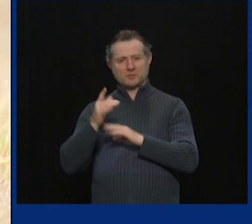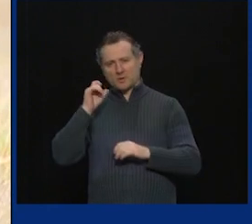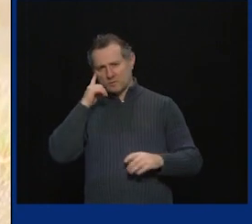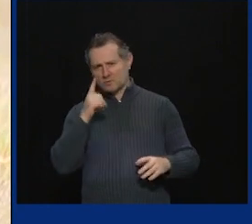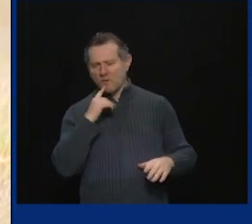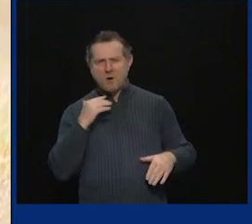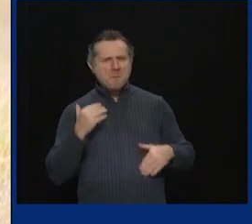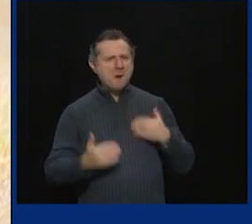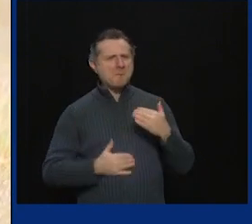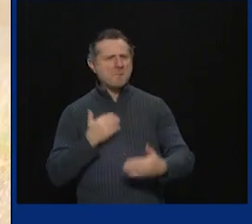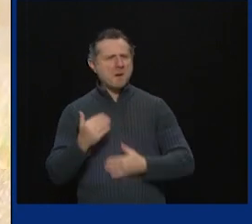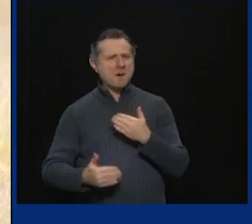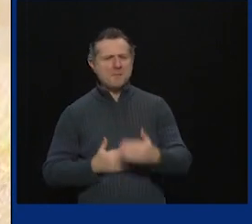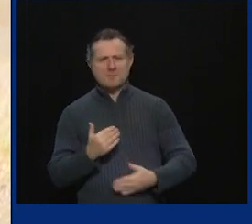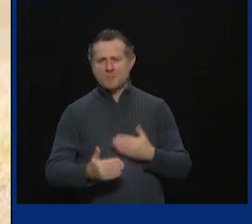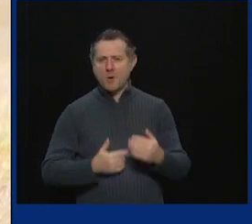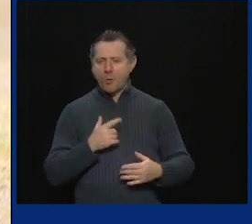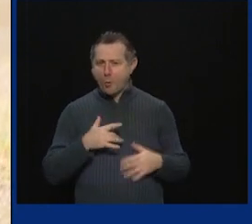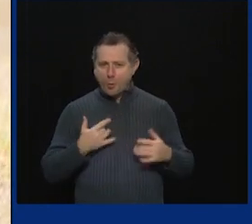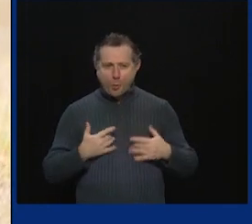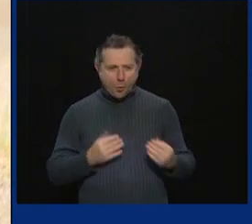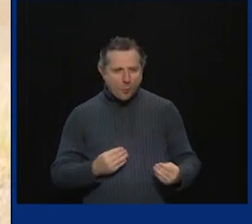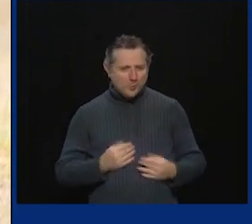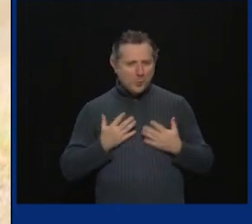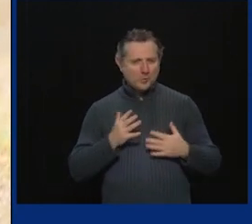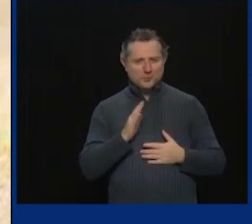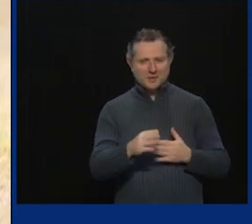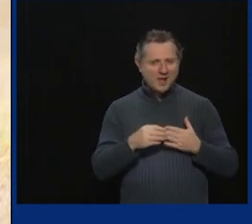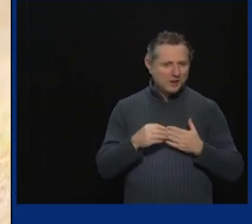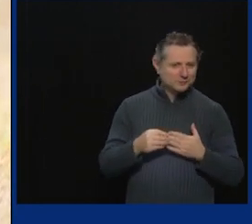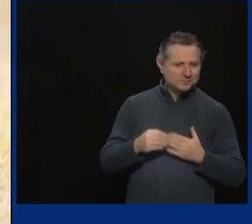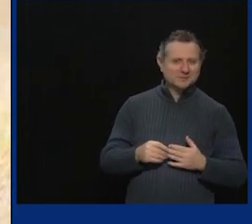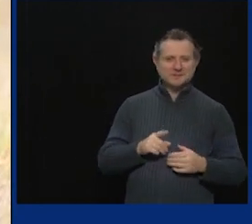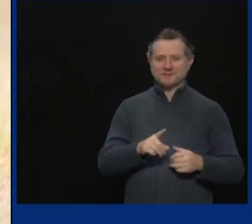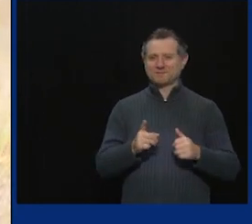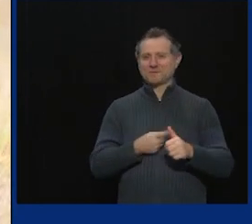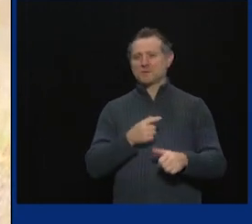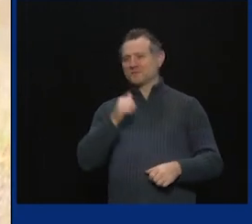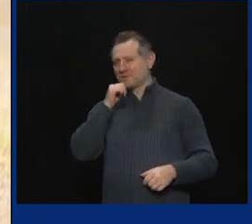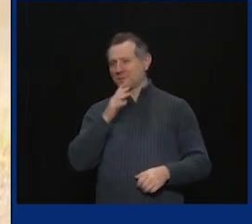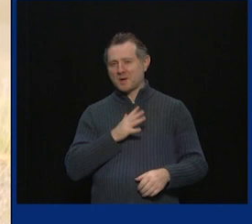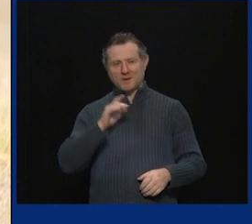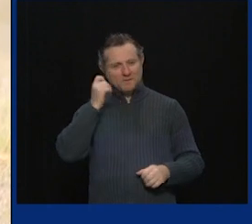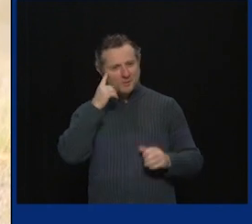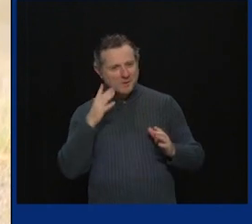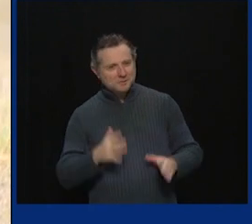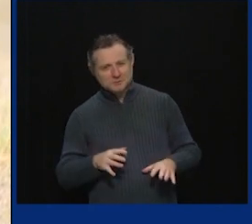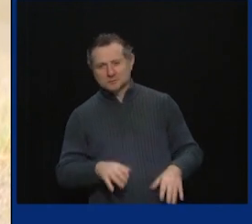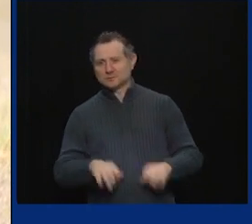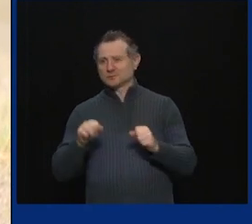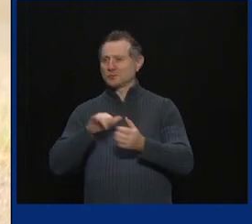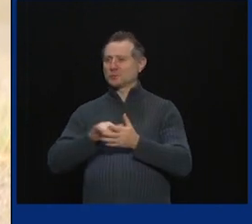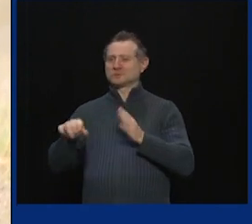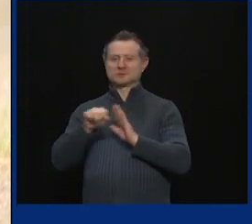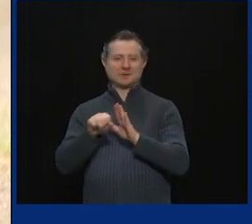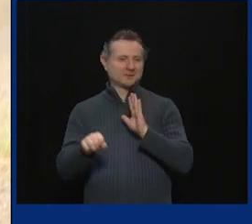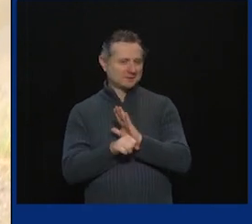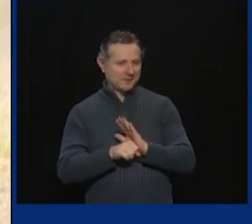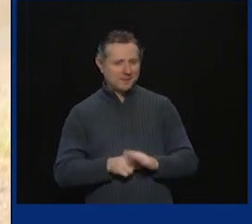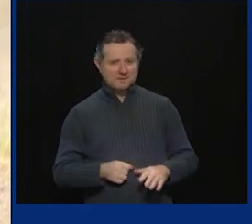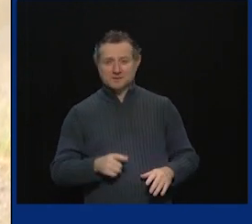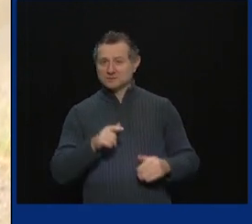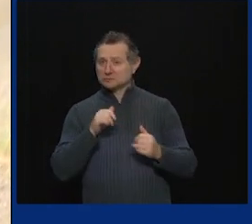enthused by your leadership as the first female governor of the state of New York, and you're tackling some very difficult